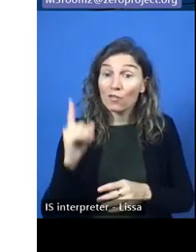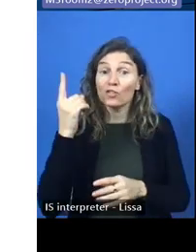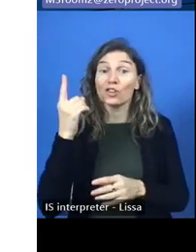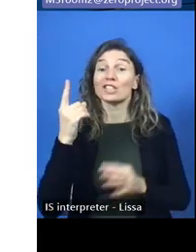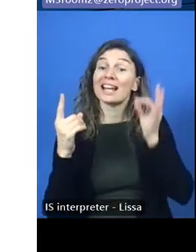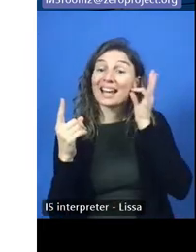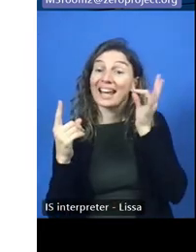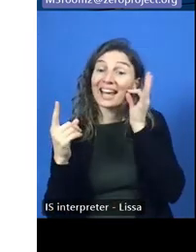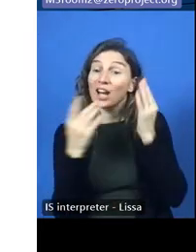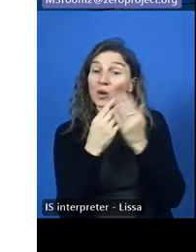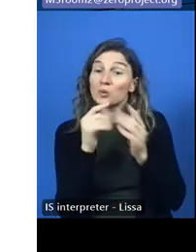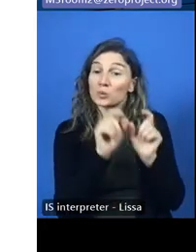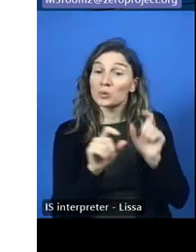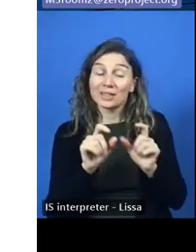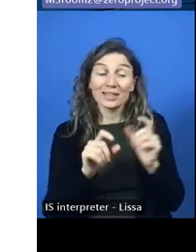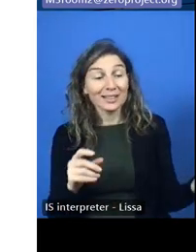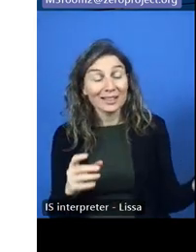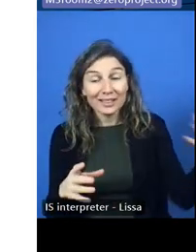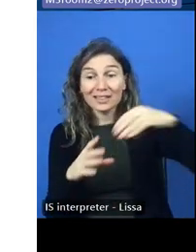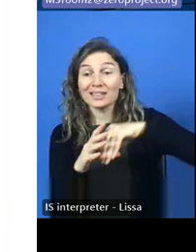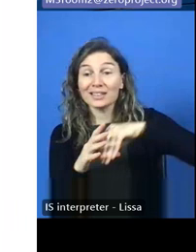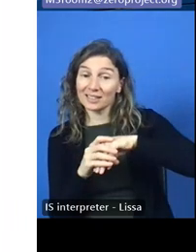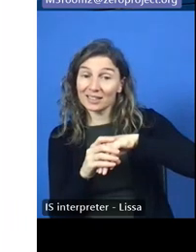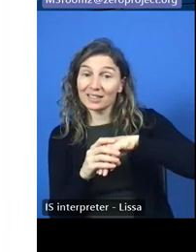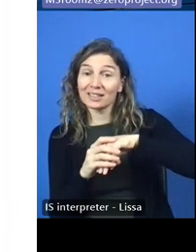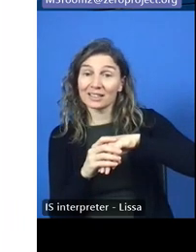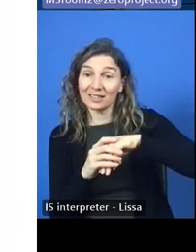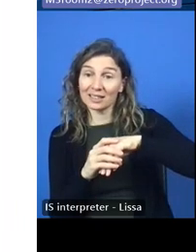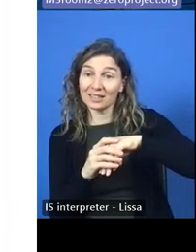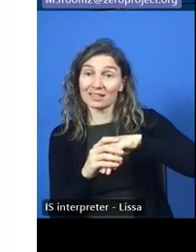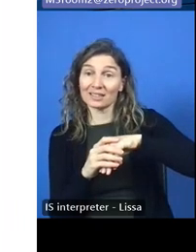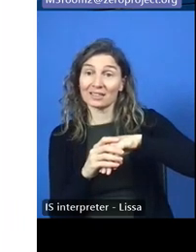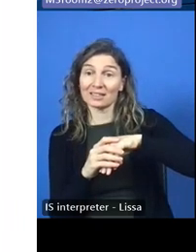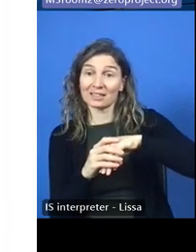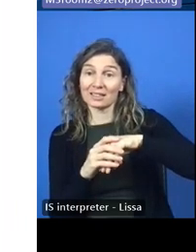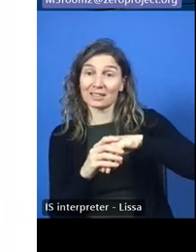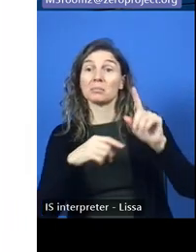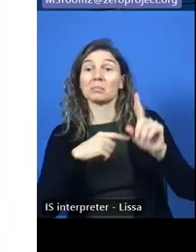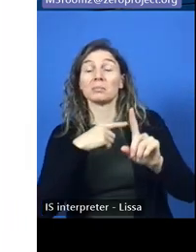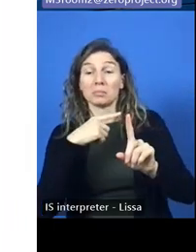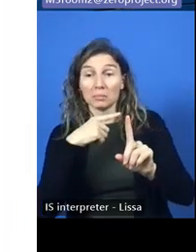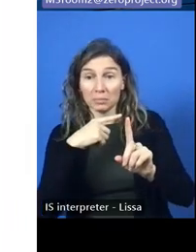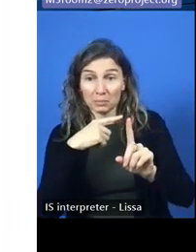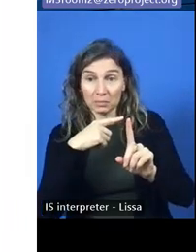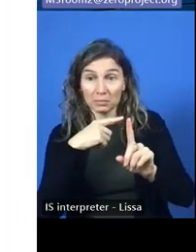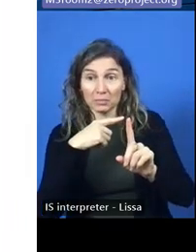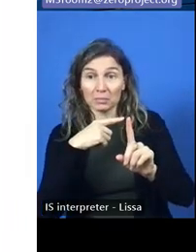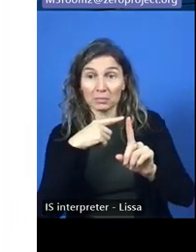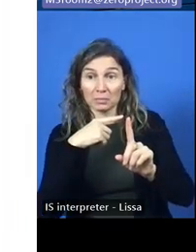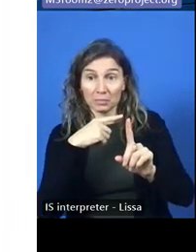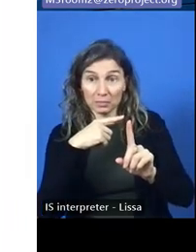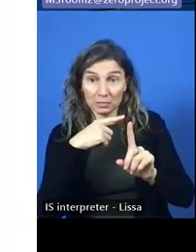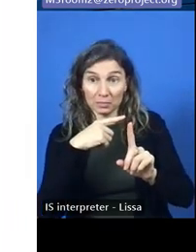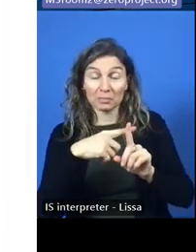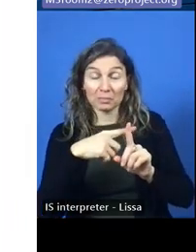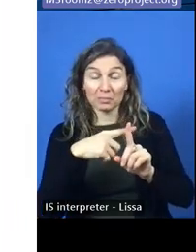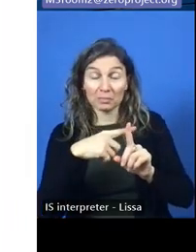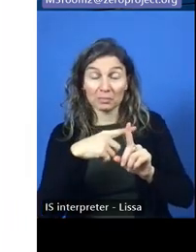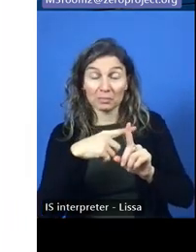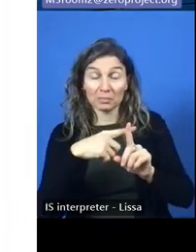and deaf, a deaf, a deaf student as well that comes from the Ayahuahun